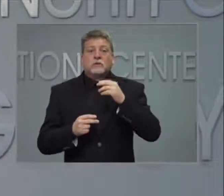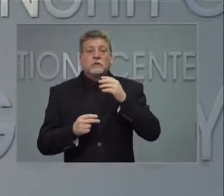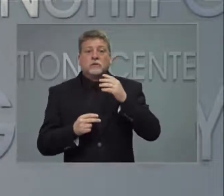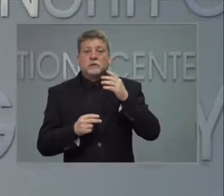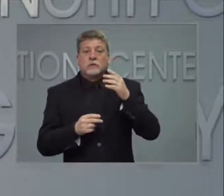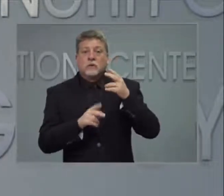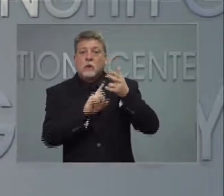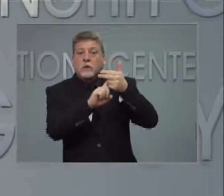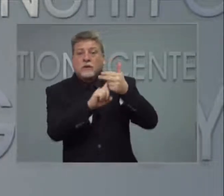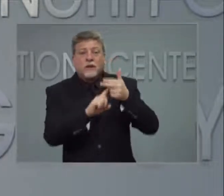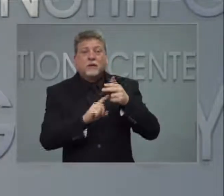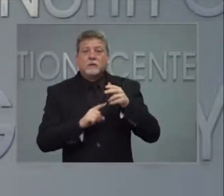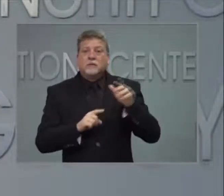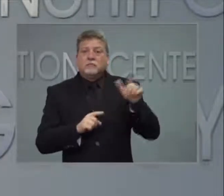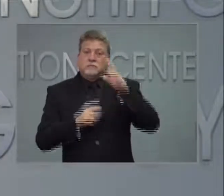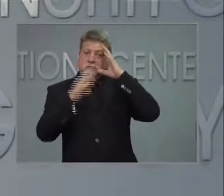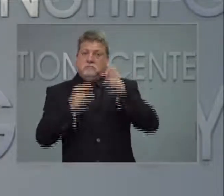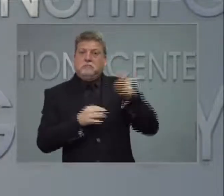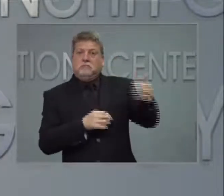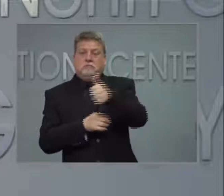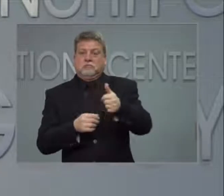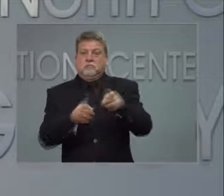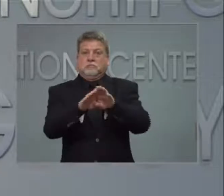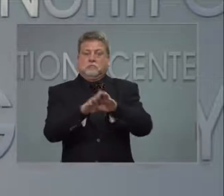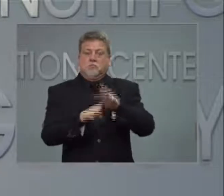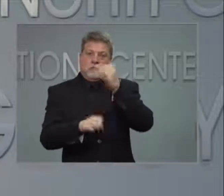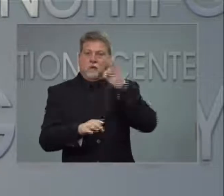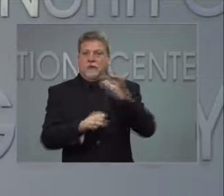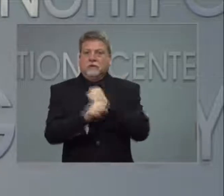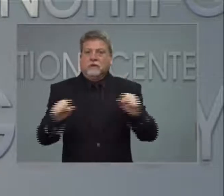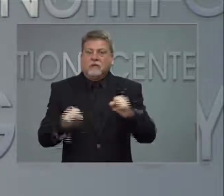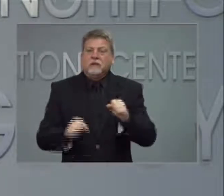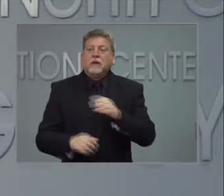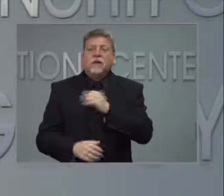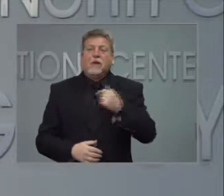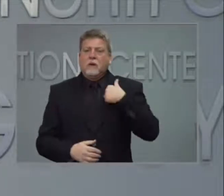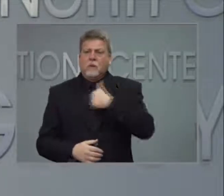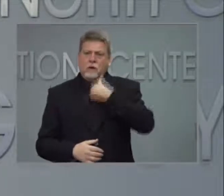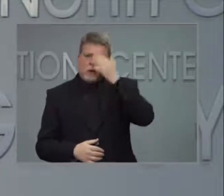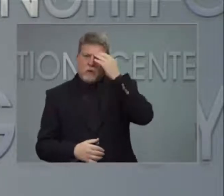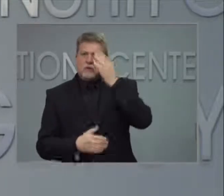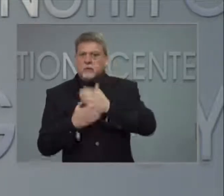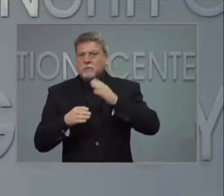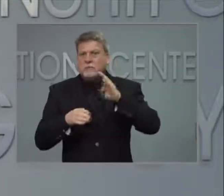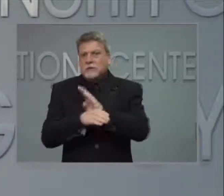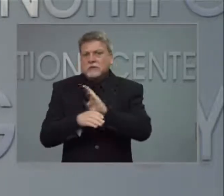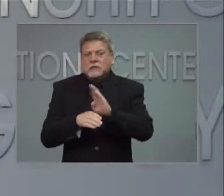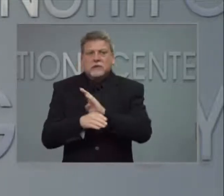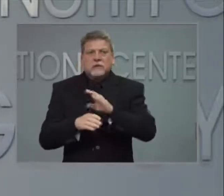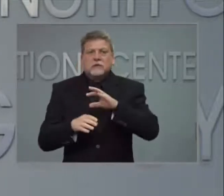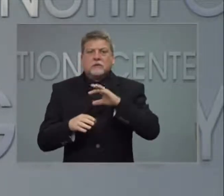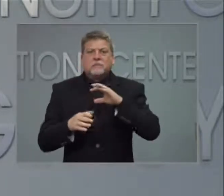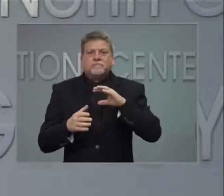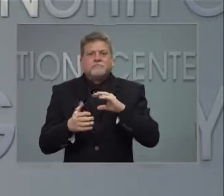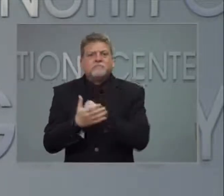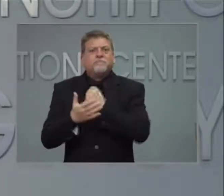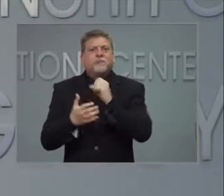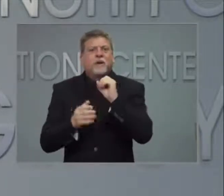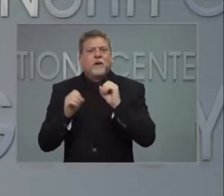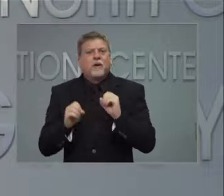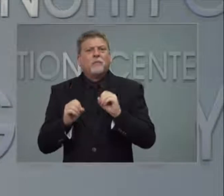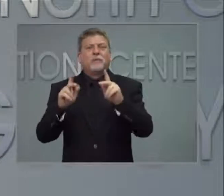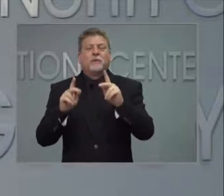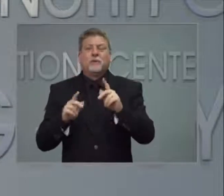safety. And we know that certain industries have found opportunity in crisis and that we've had some